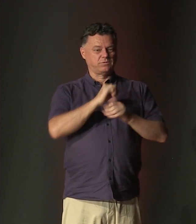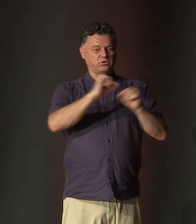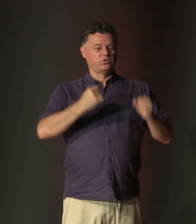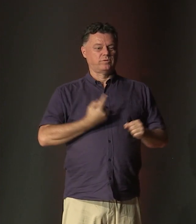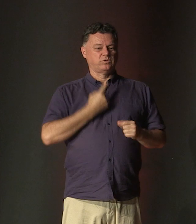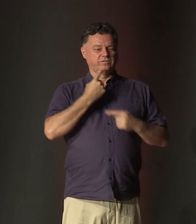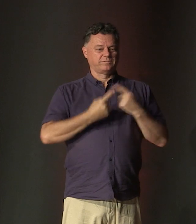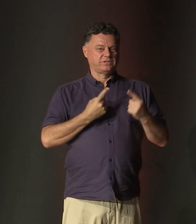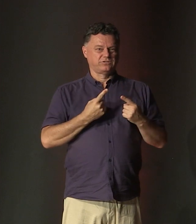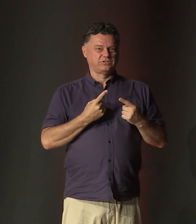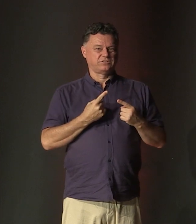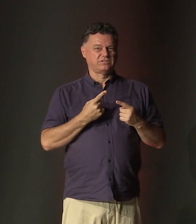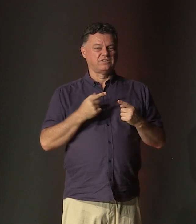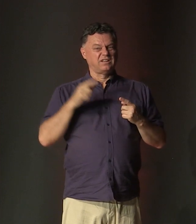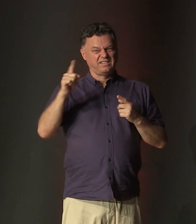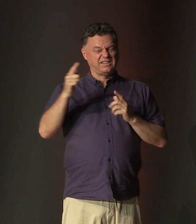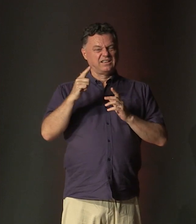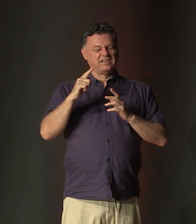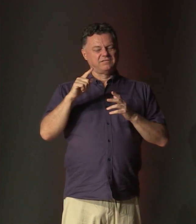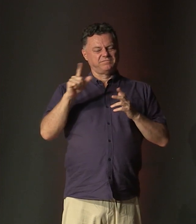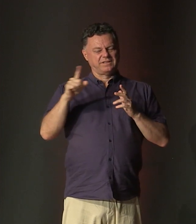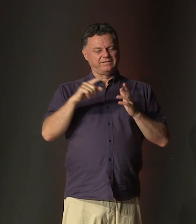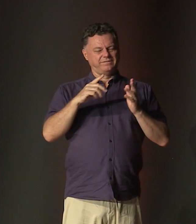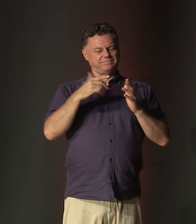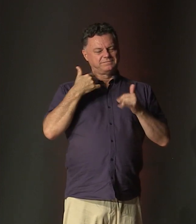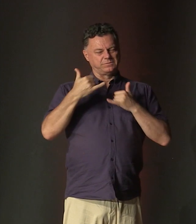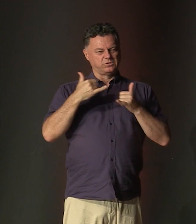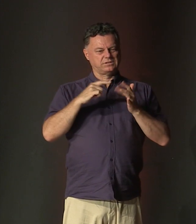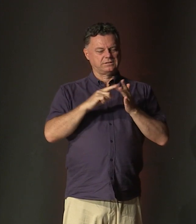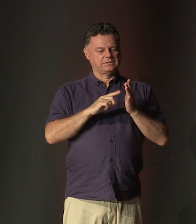you stop being a customer under their industry-wide code of conduct.